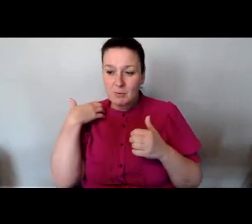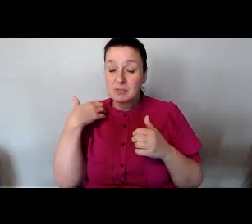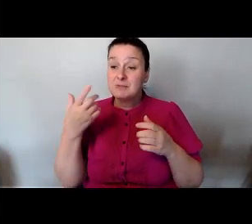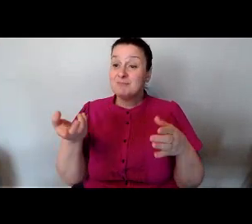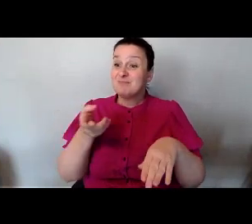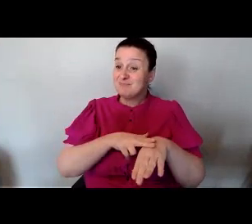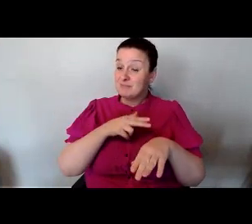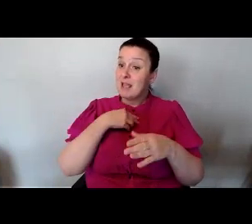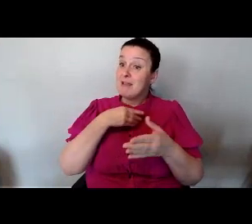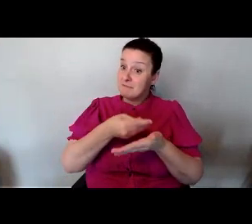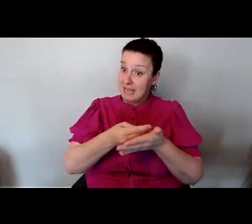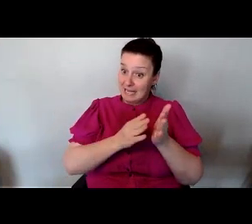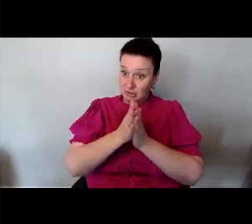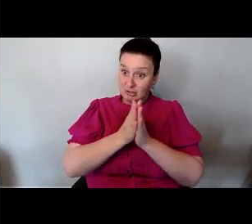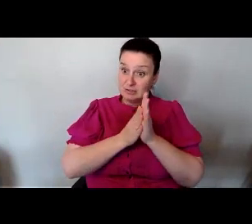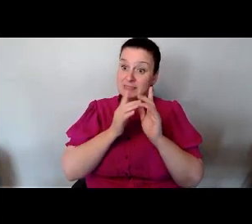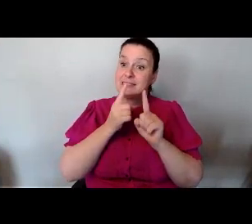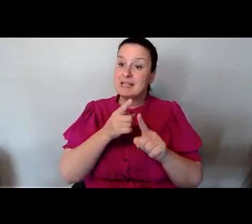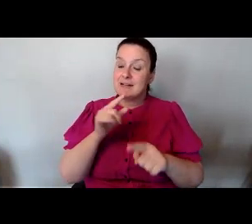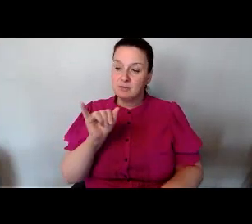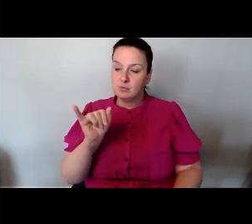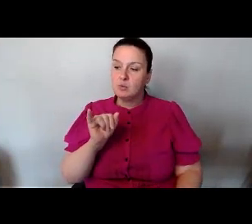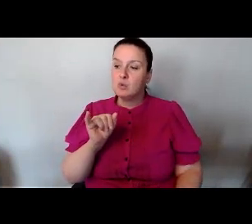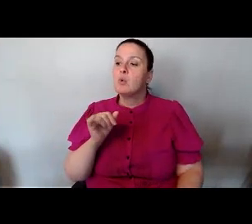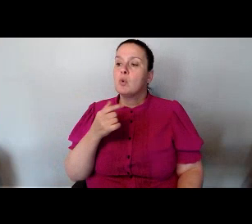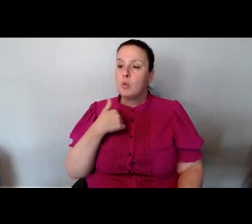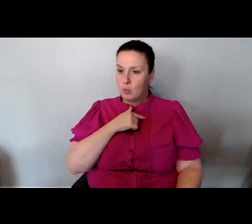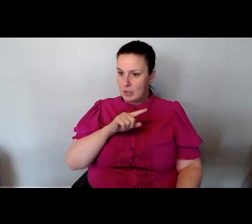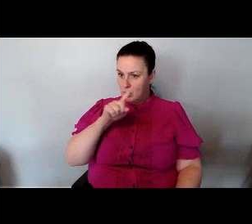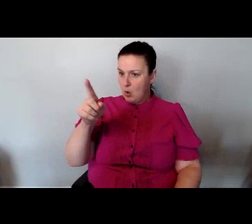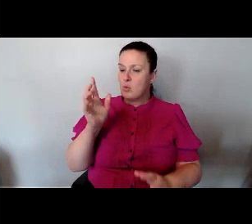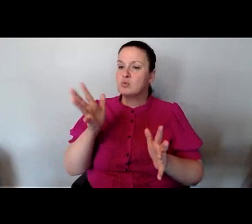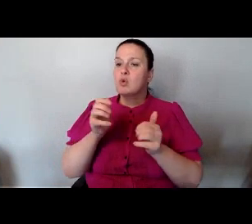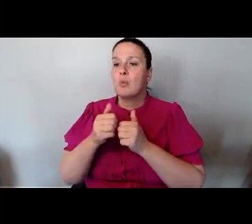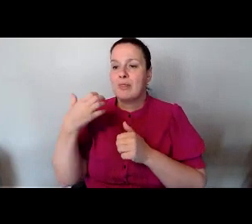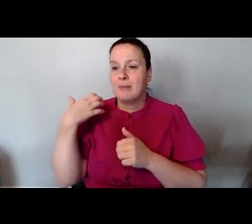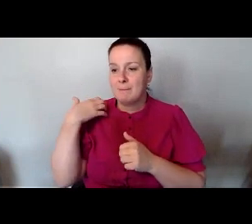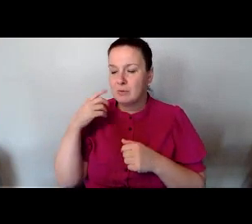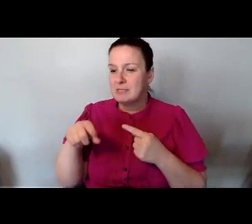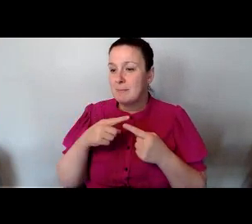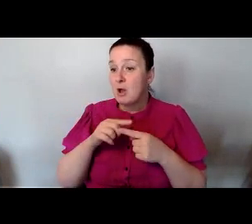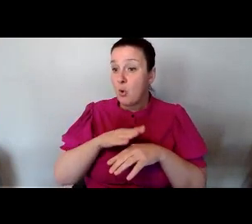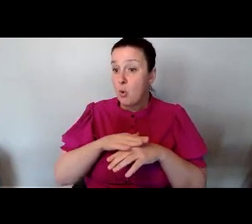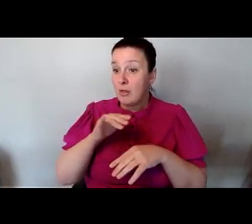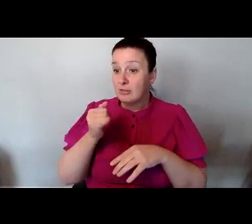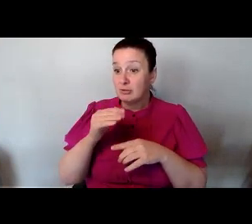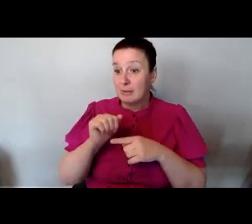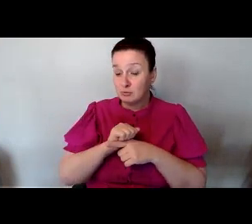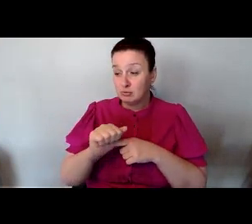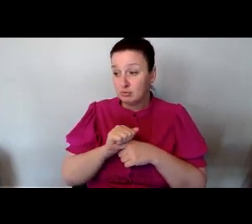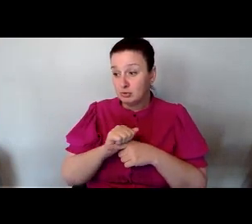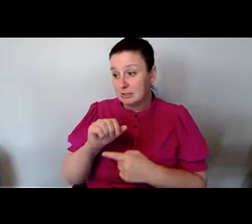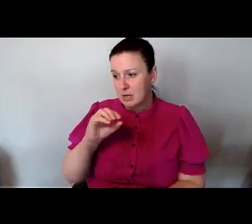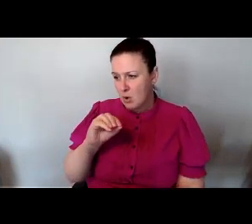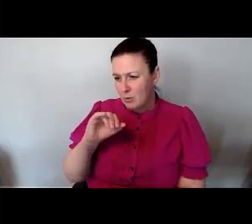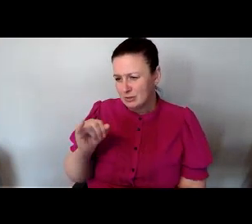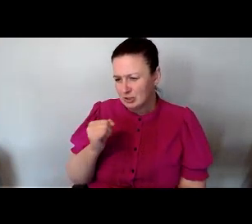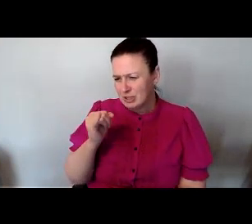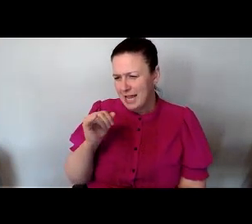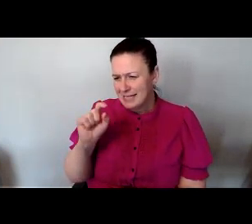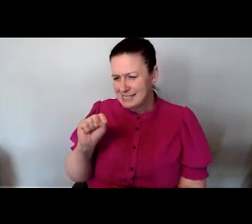financial incentives. We go and talk to employers about on-the-job training. That's OJT, so